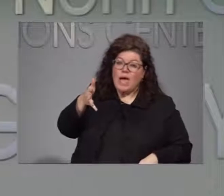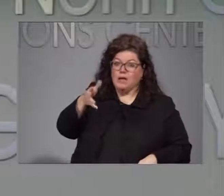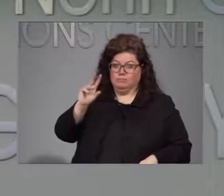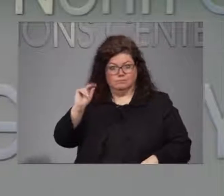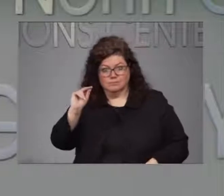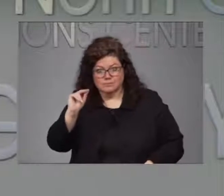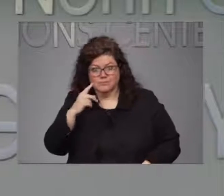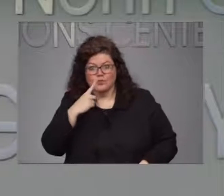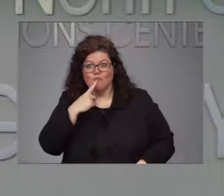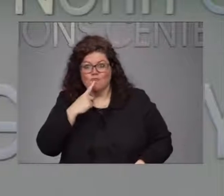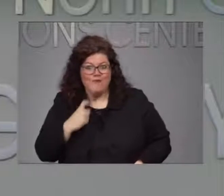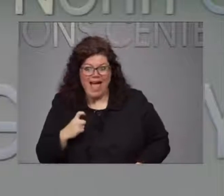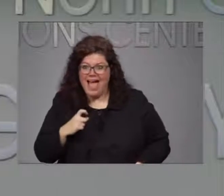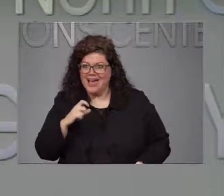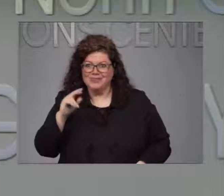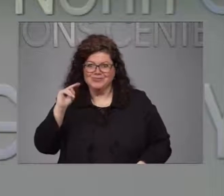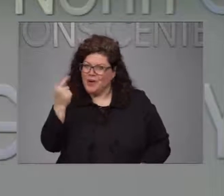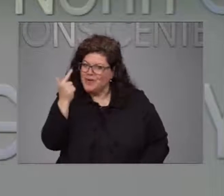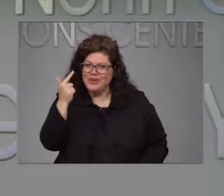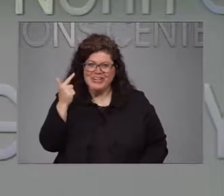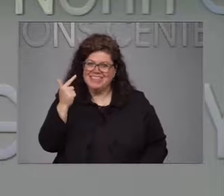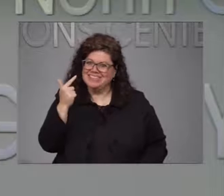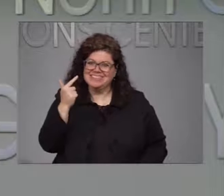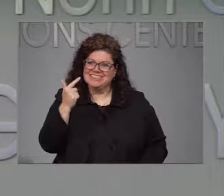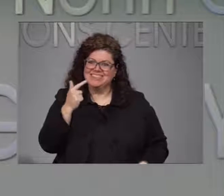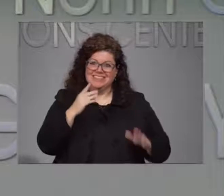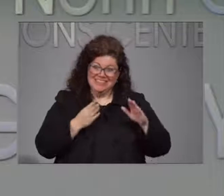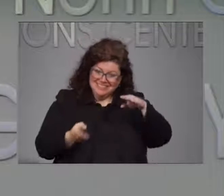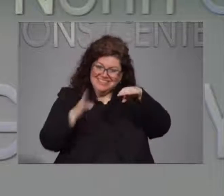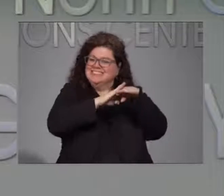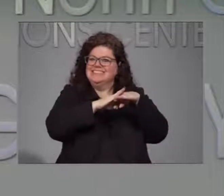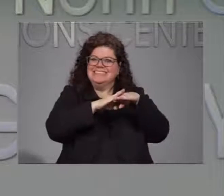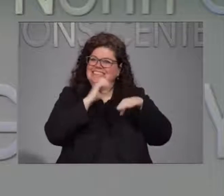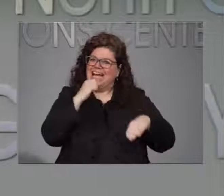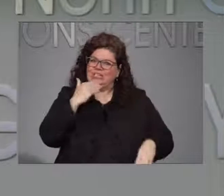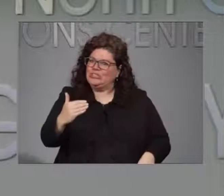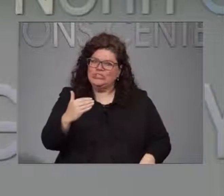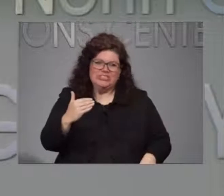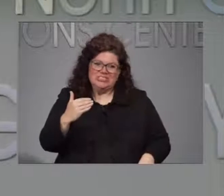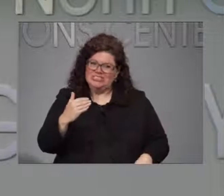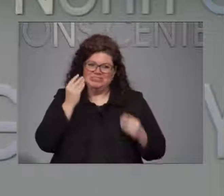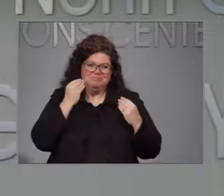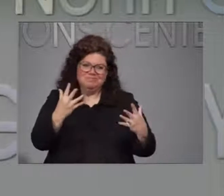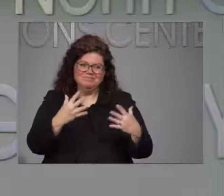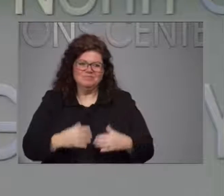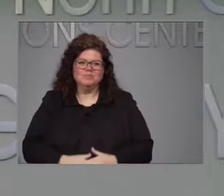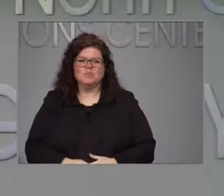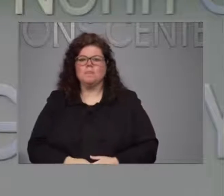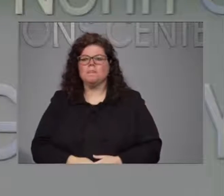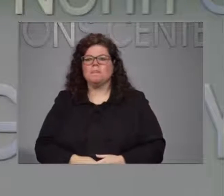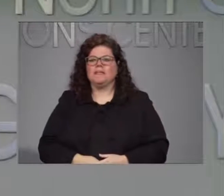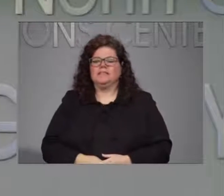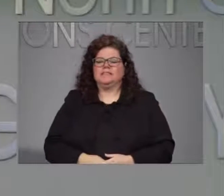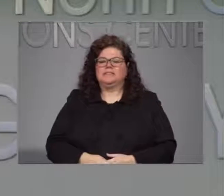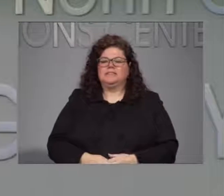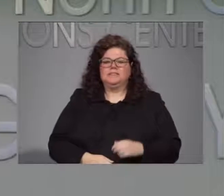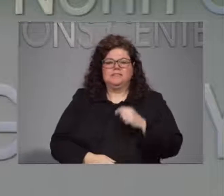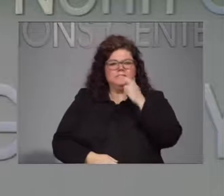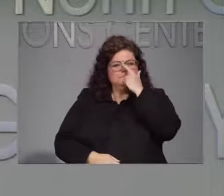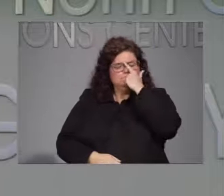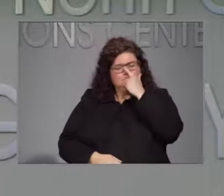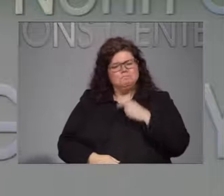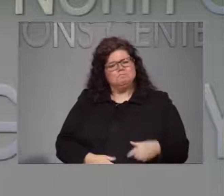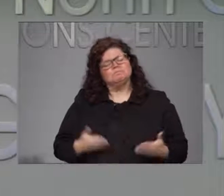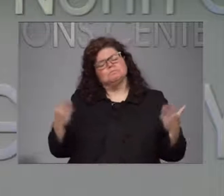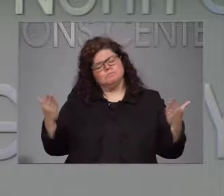of cases was a red X here today. And I think as a state, we